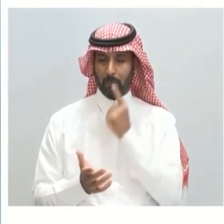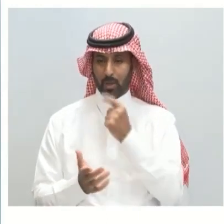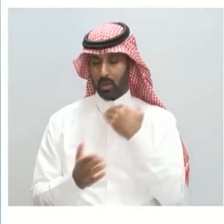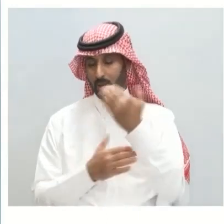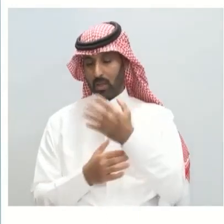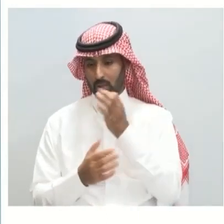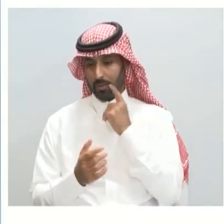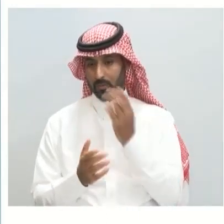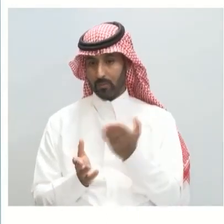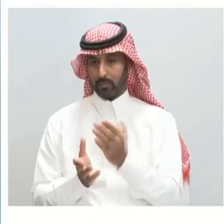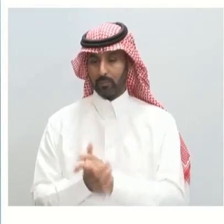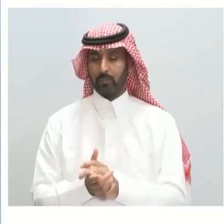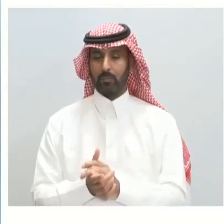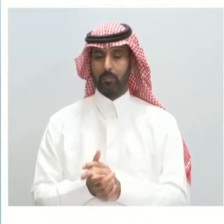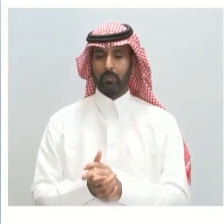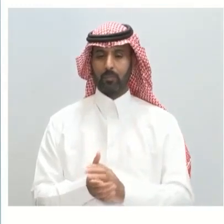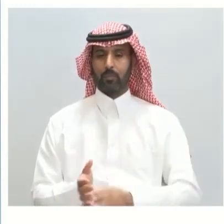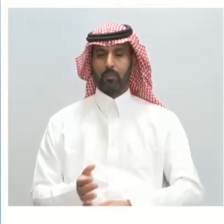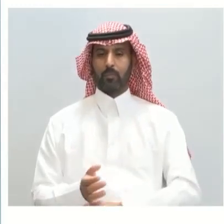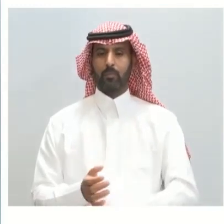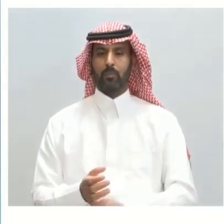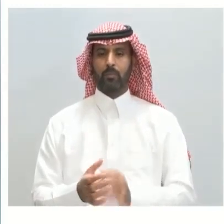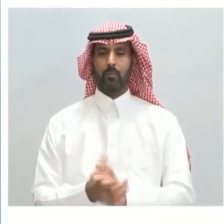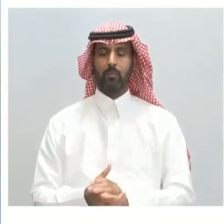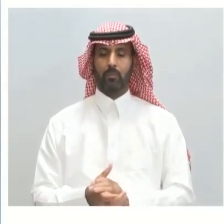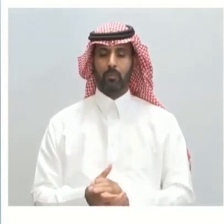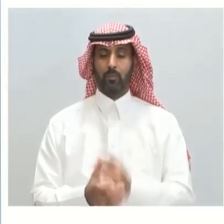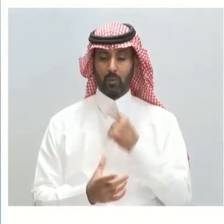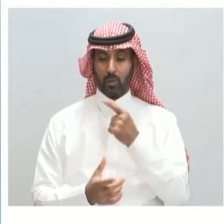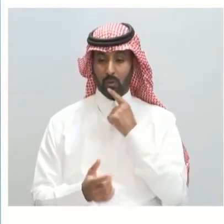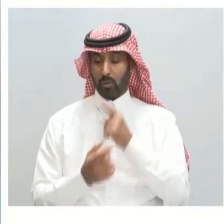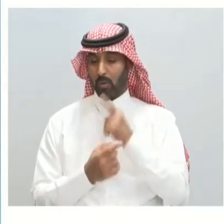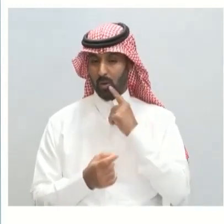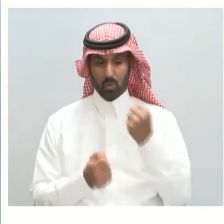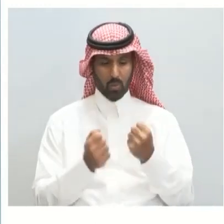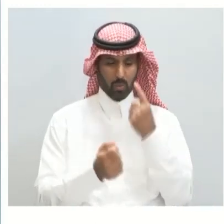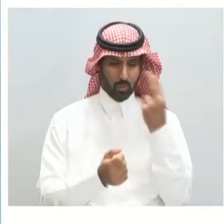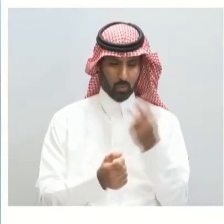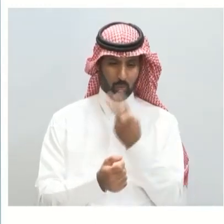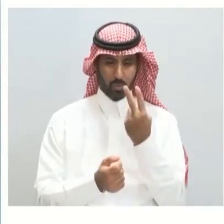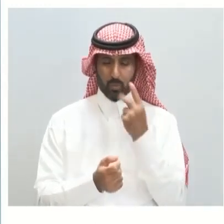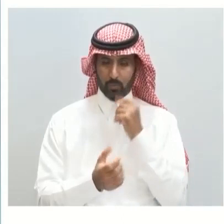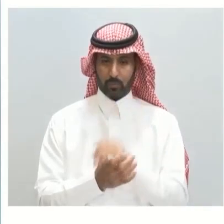very welcome. It's really good to have the opportunity to talk about our trade and know that more people will hear about it.